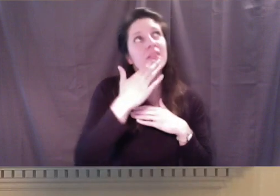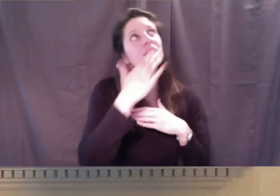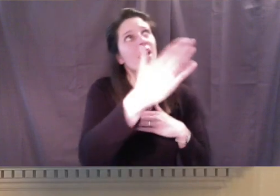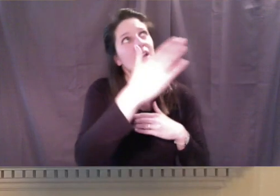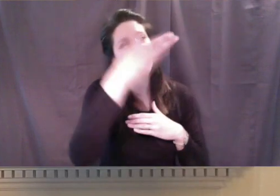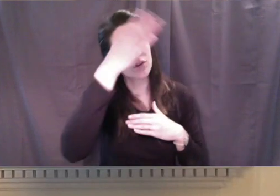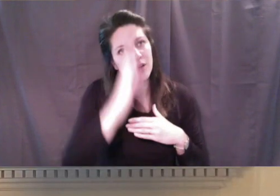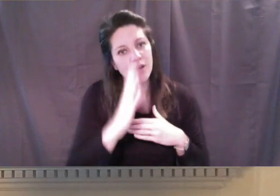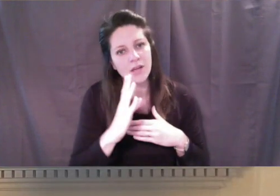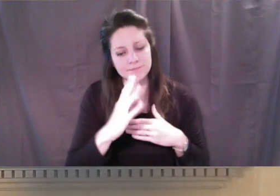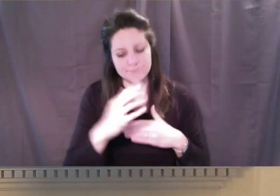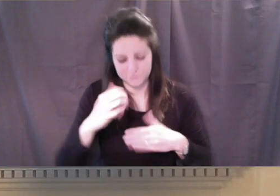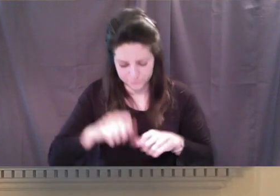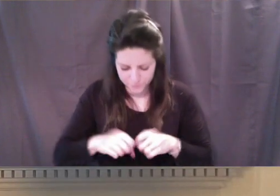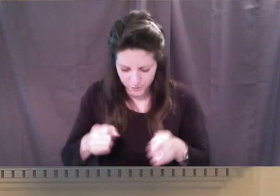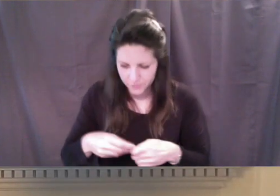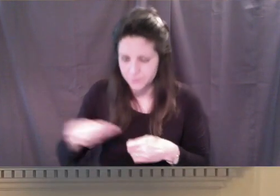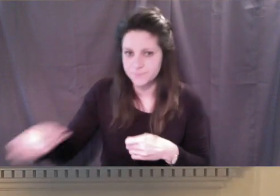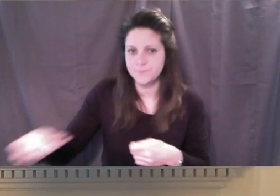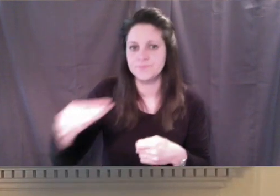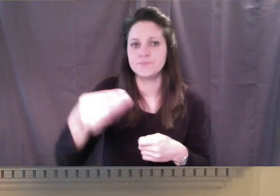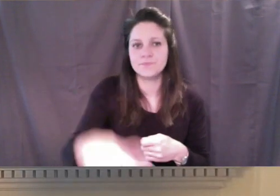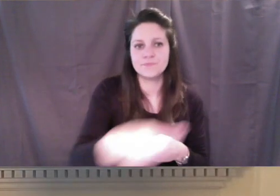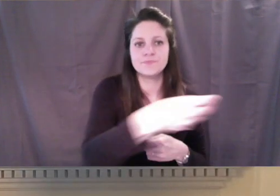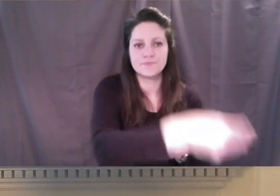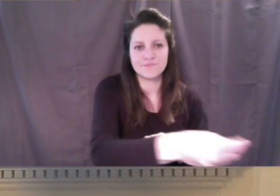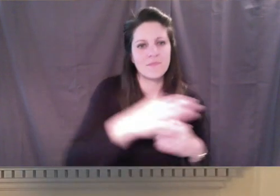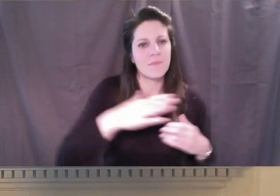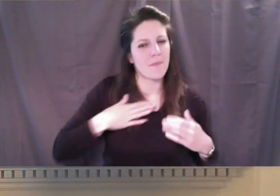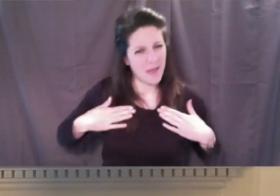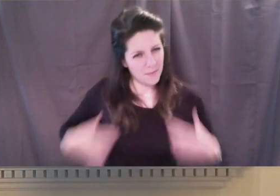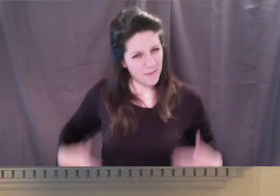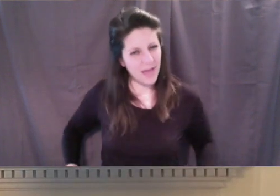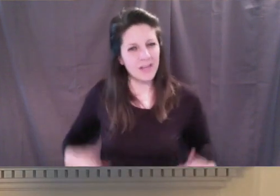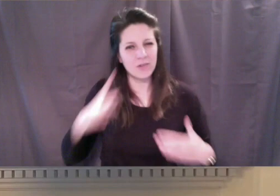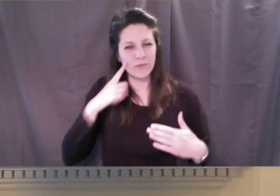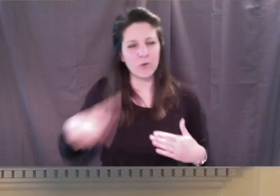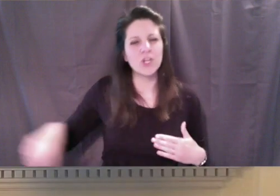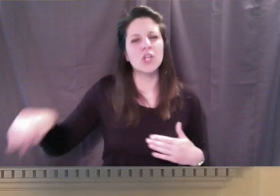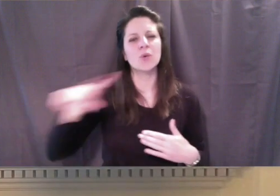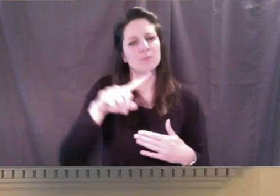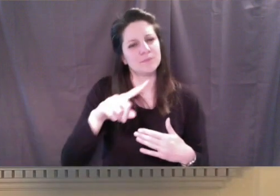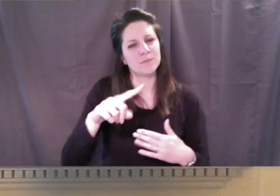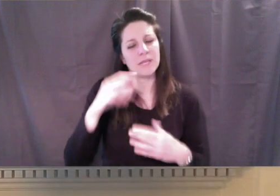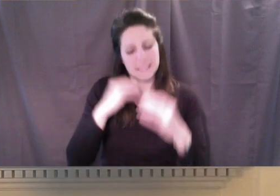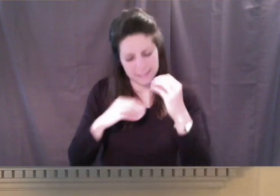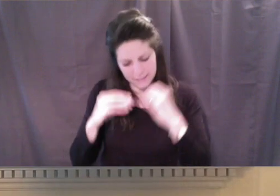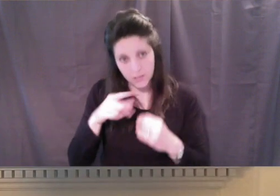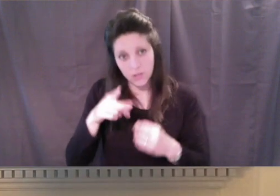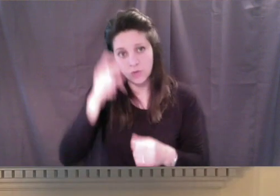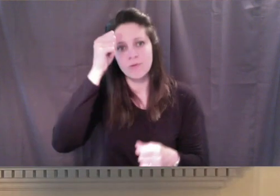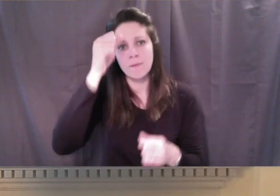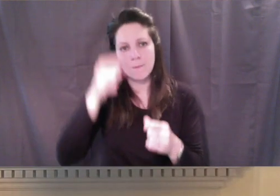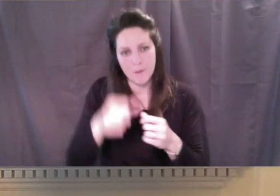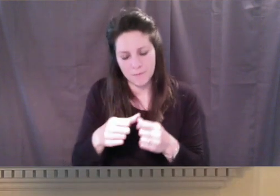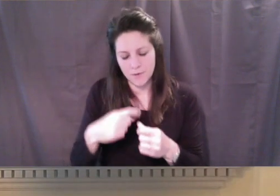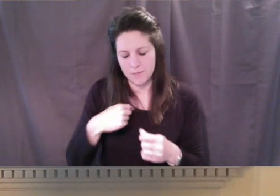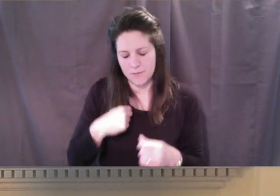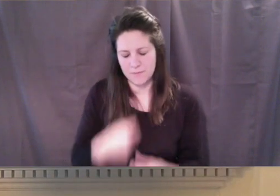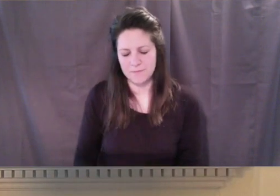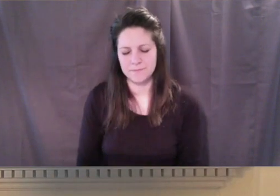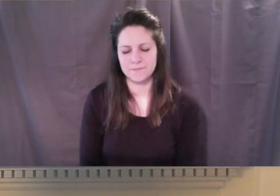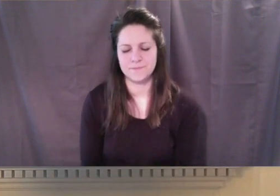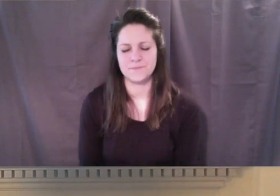after giving thanks to God, he took some bread and he broke it, saying, "This is my body, which is